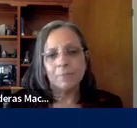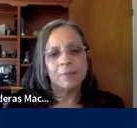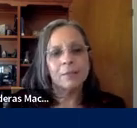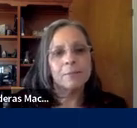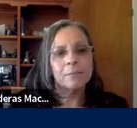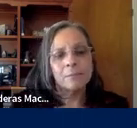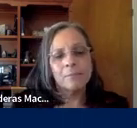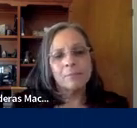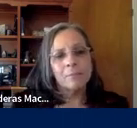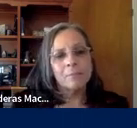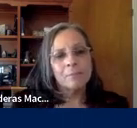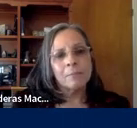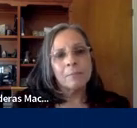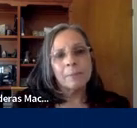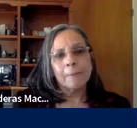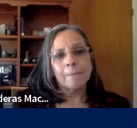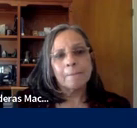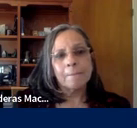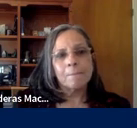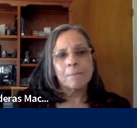insurances.